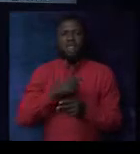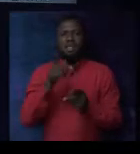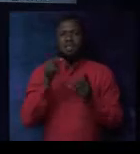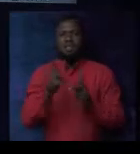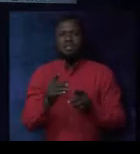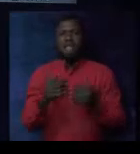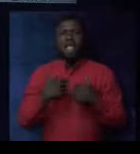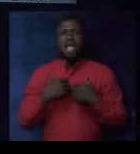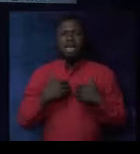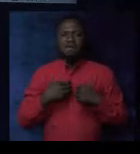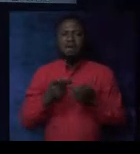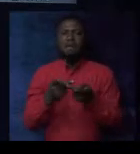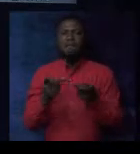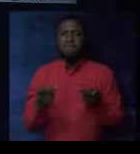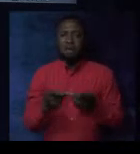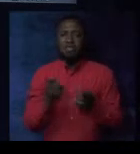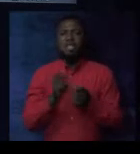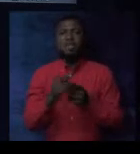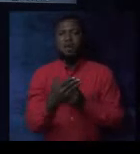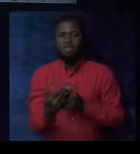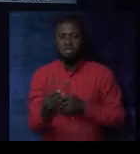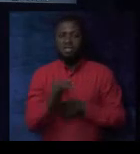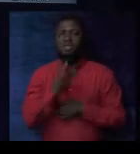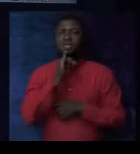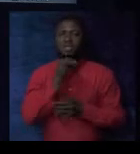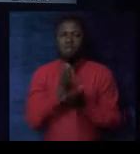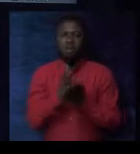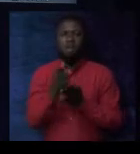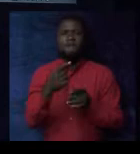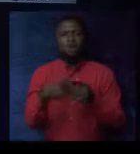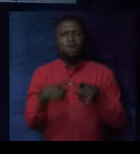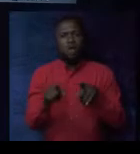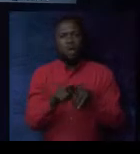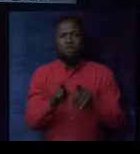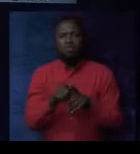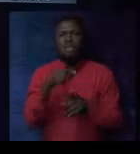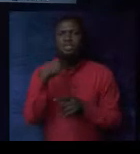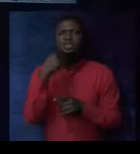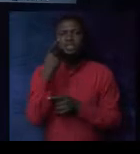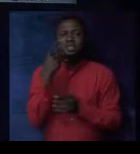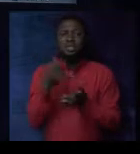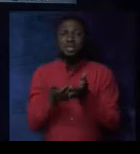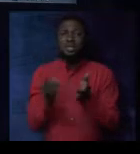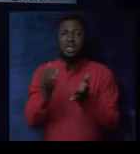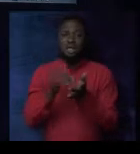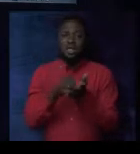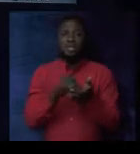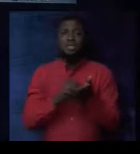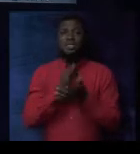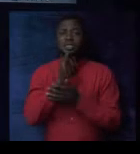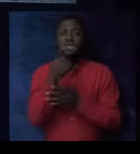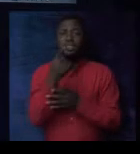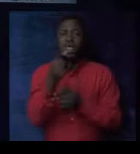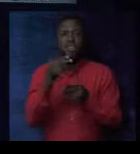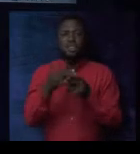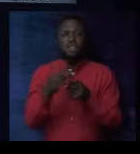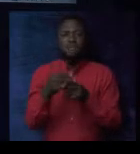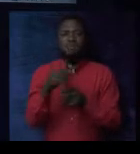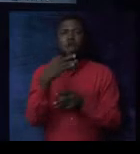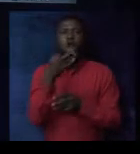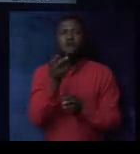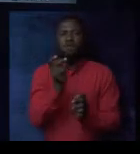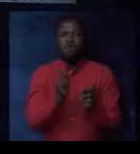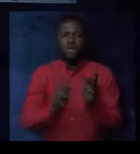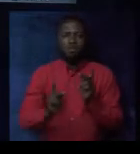name of any person, animal, place, or thing. Yes, it's correct. And we are also saying it again that it is the